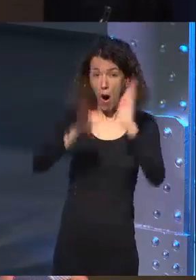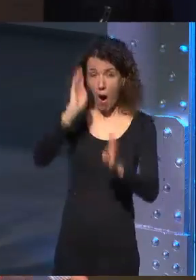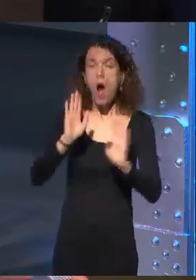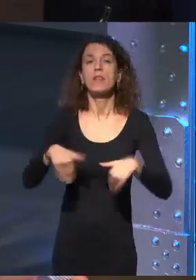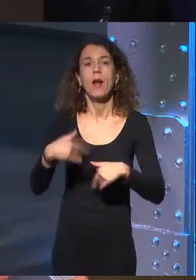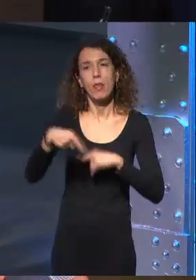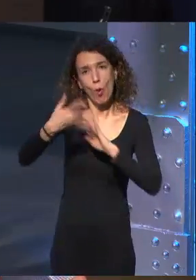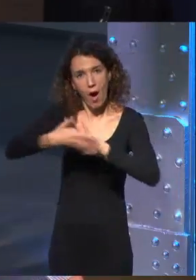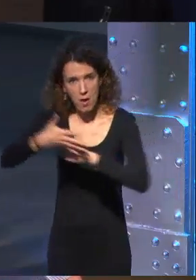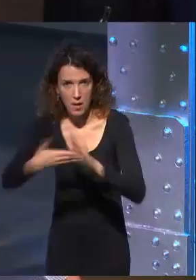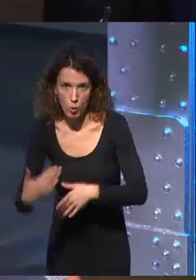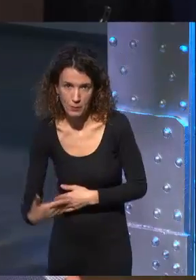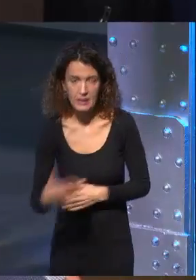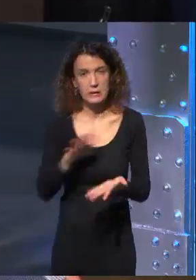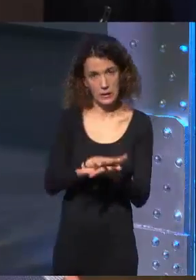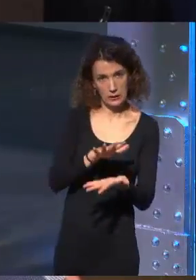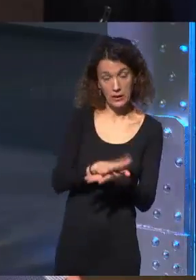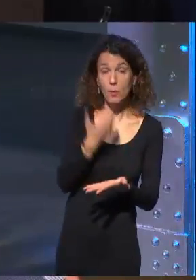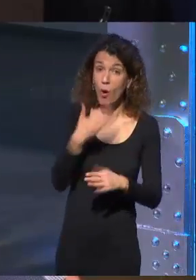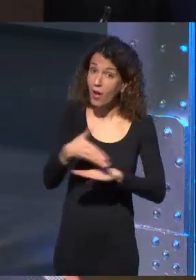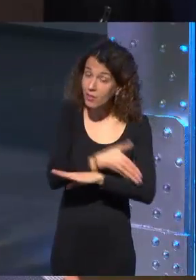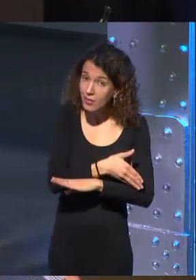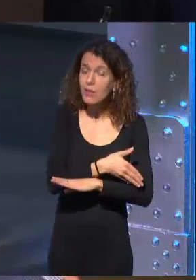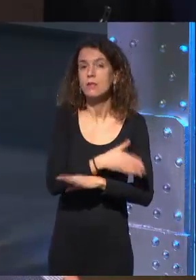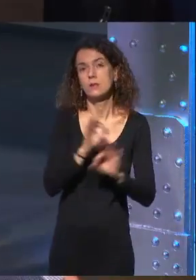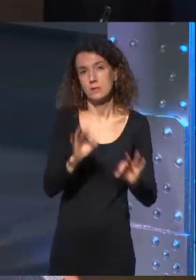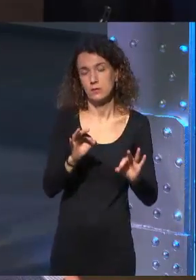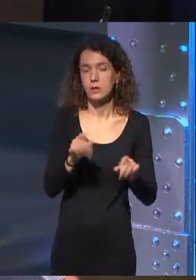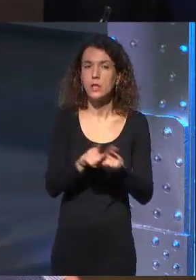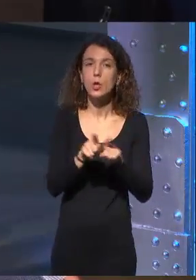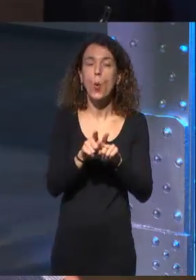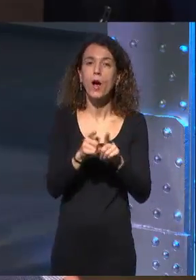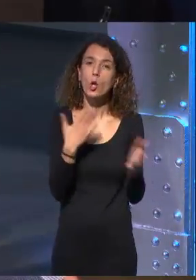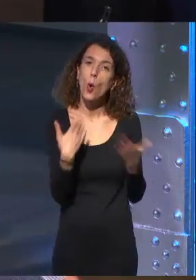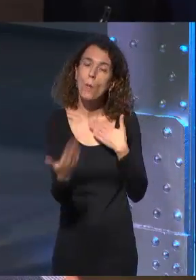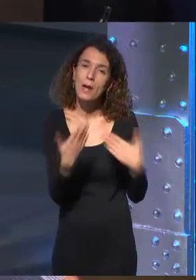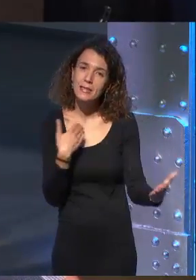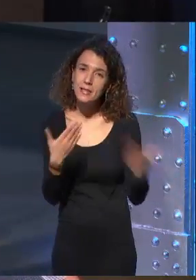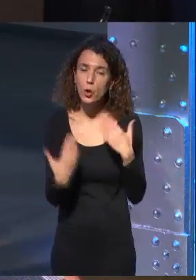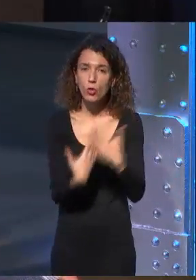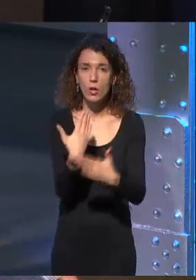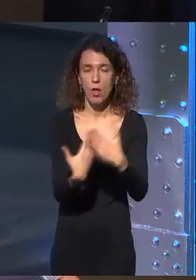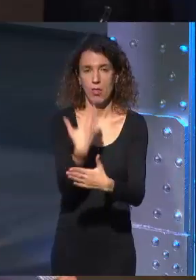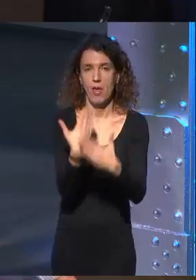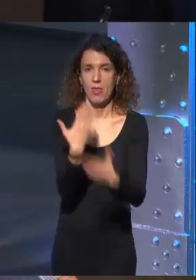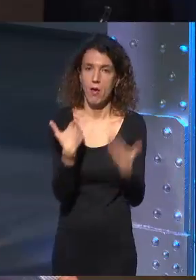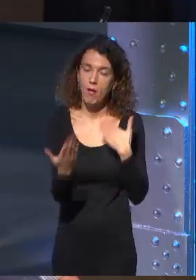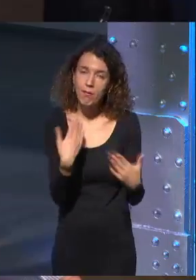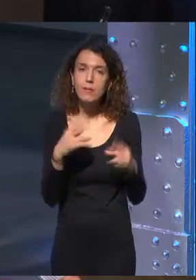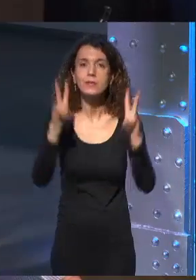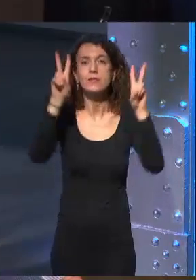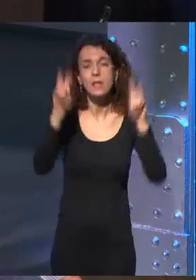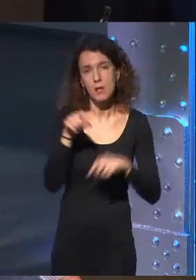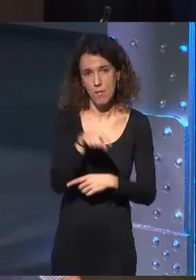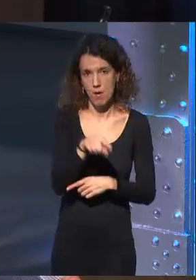they don't have an accident. And if they have it, we'll chat. No problem. But I think that beforehand there must be a